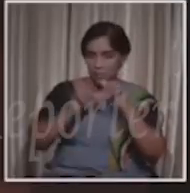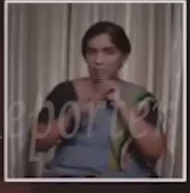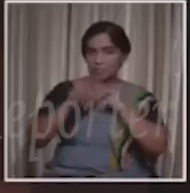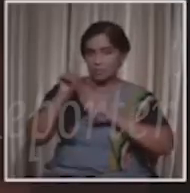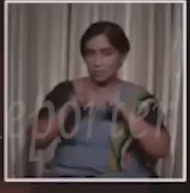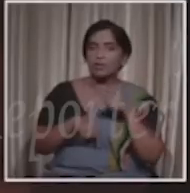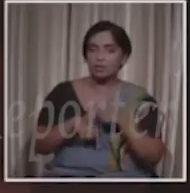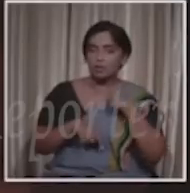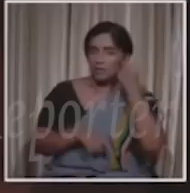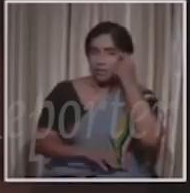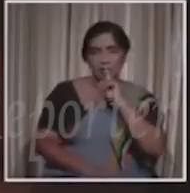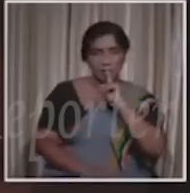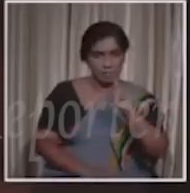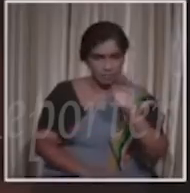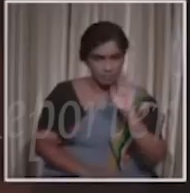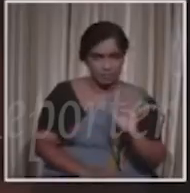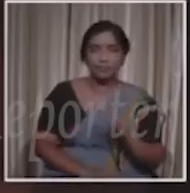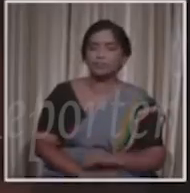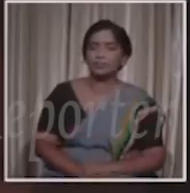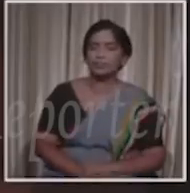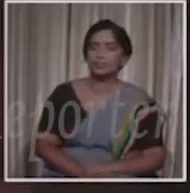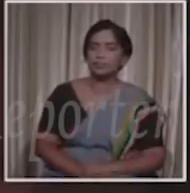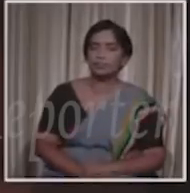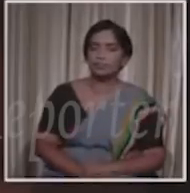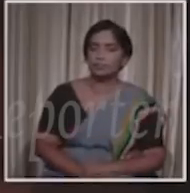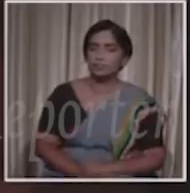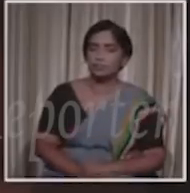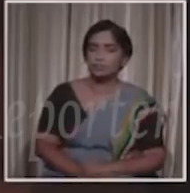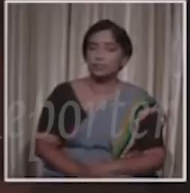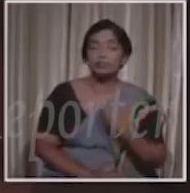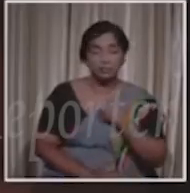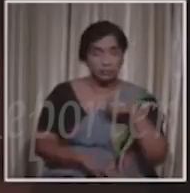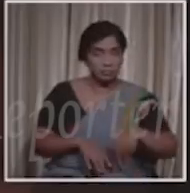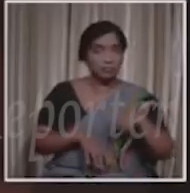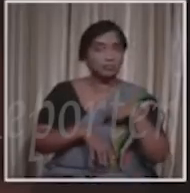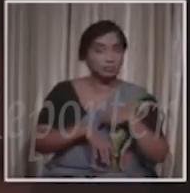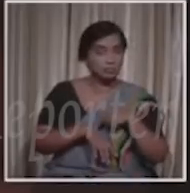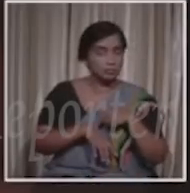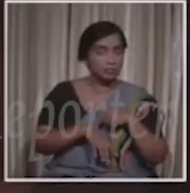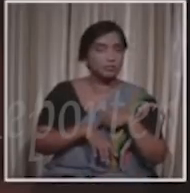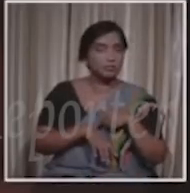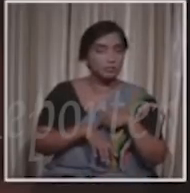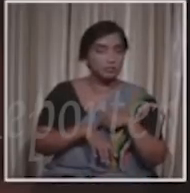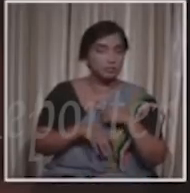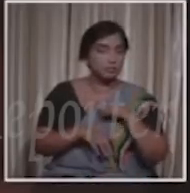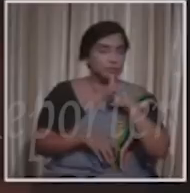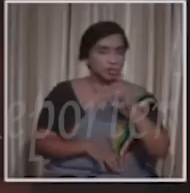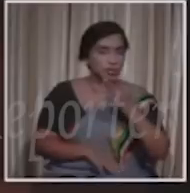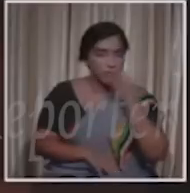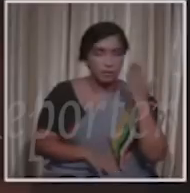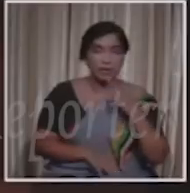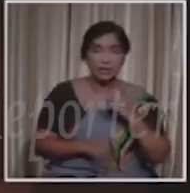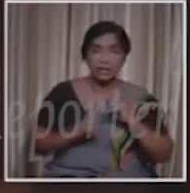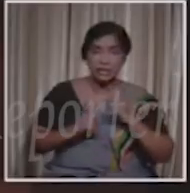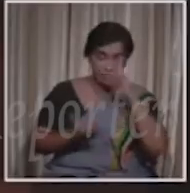as far as medicines are concerned I want to explain the fact that we are only in a position at this present juncture